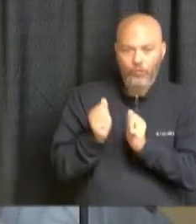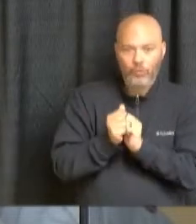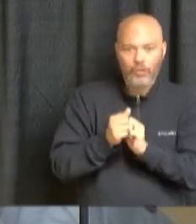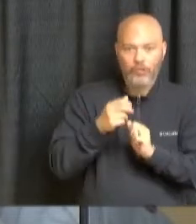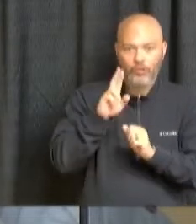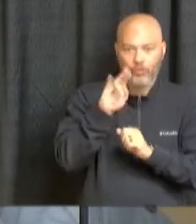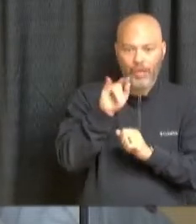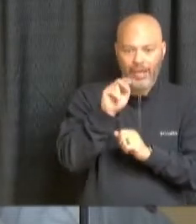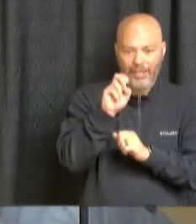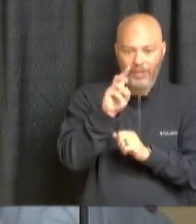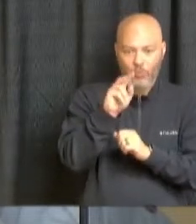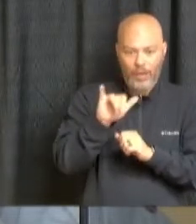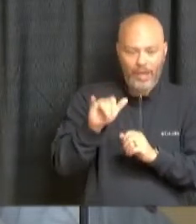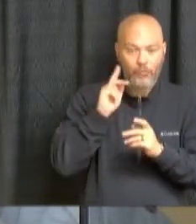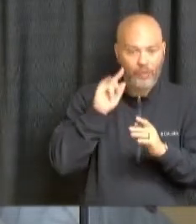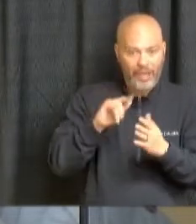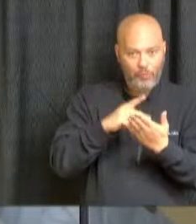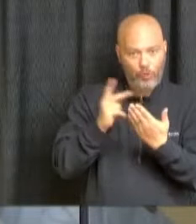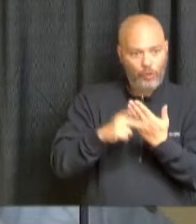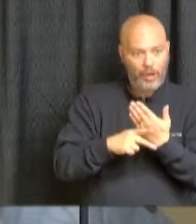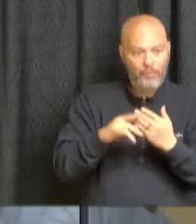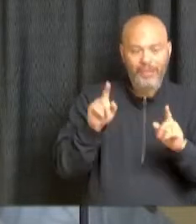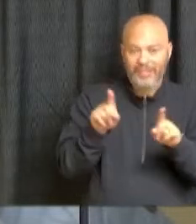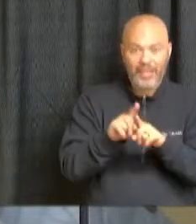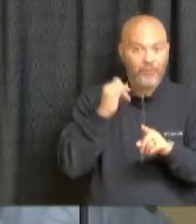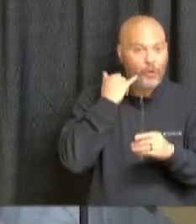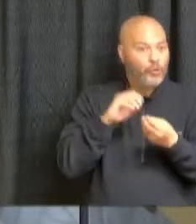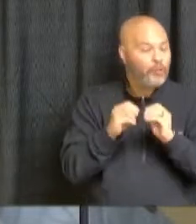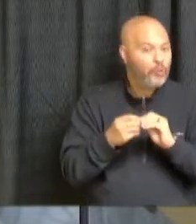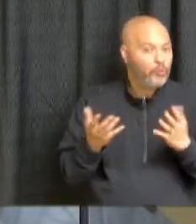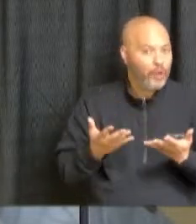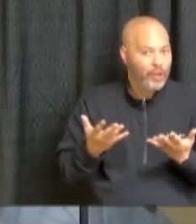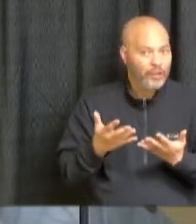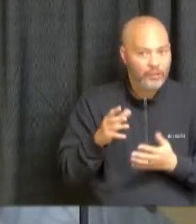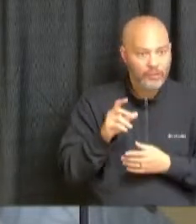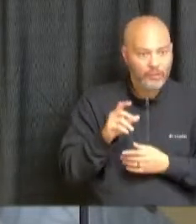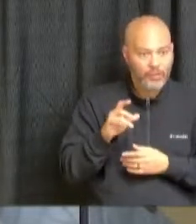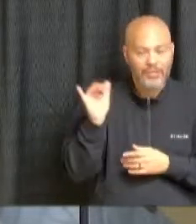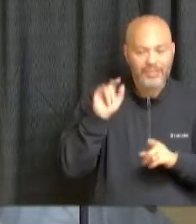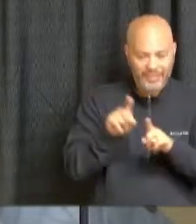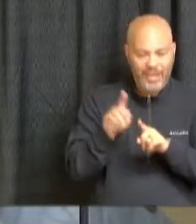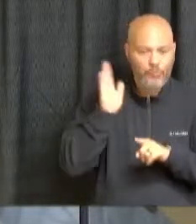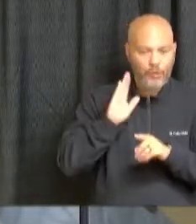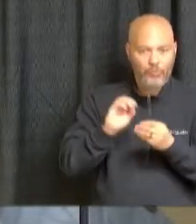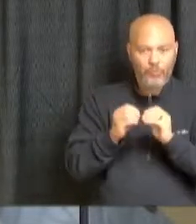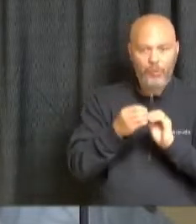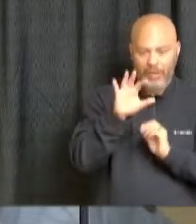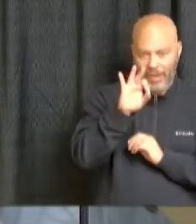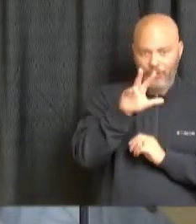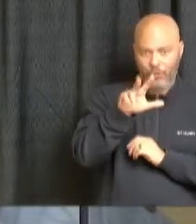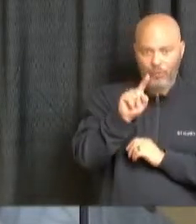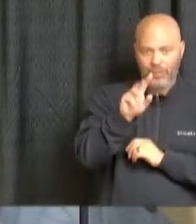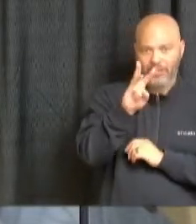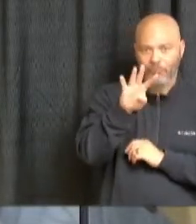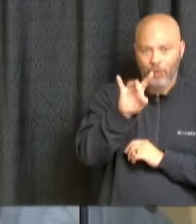on this particular program. And again, that same number as far as the previous program,